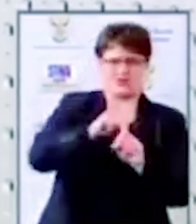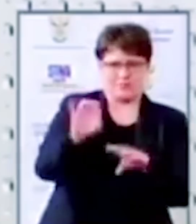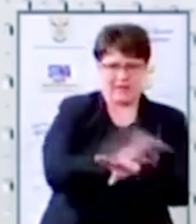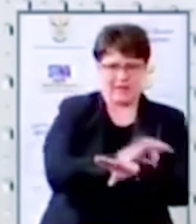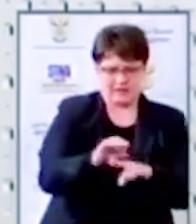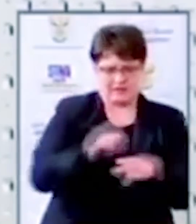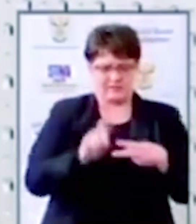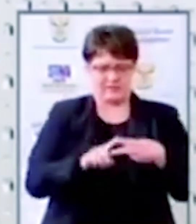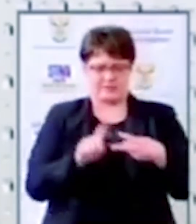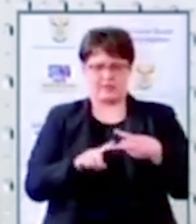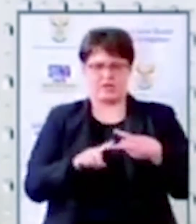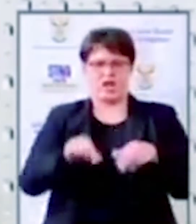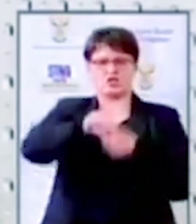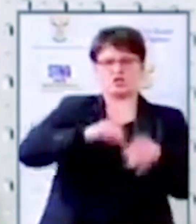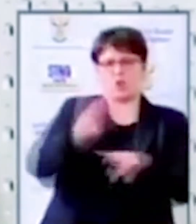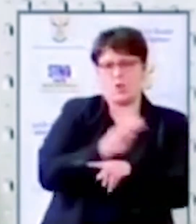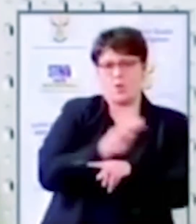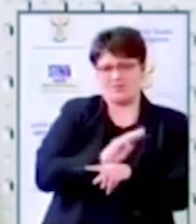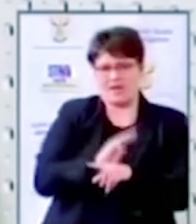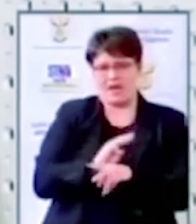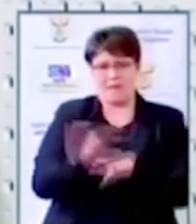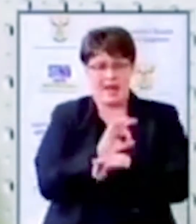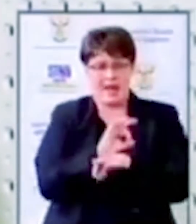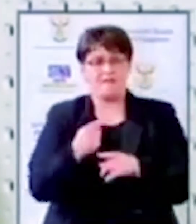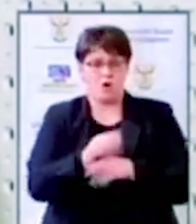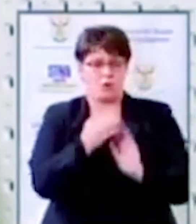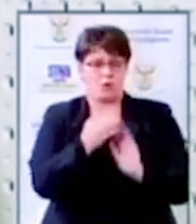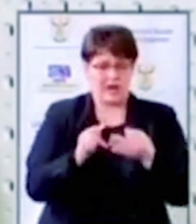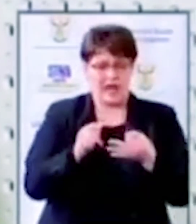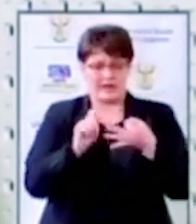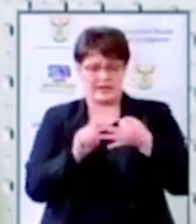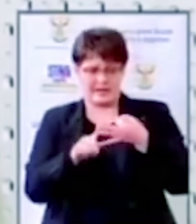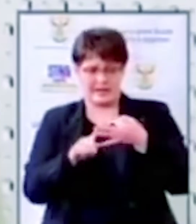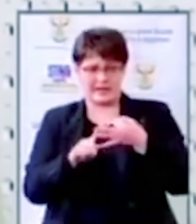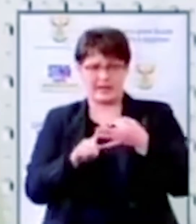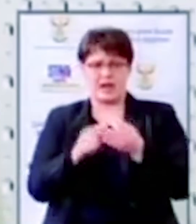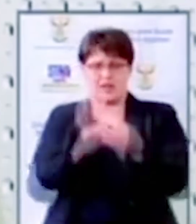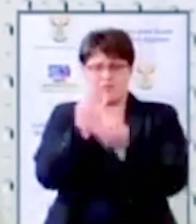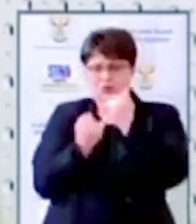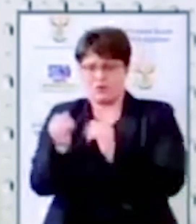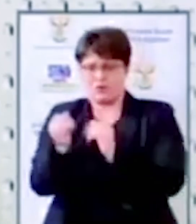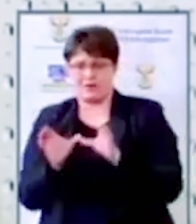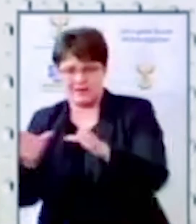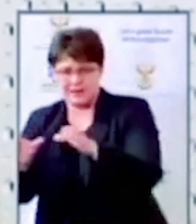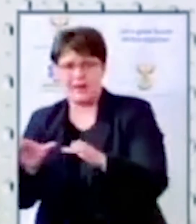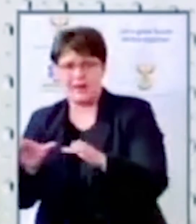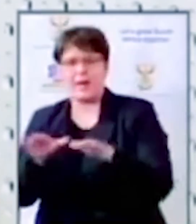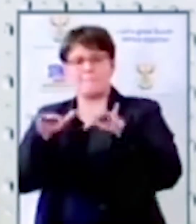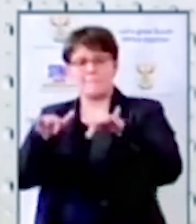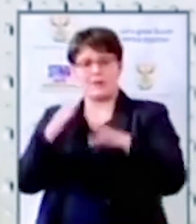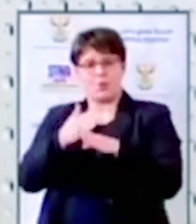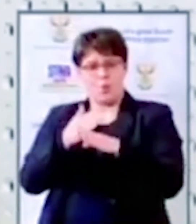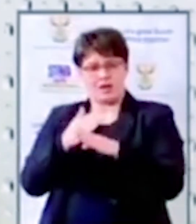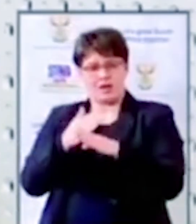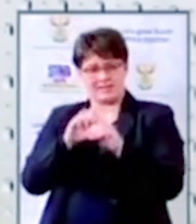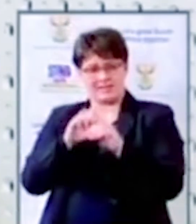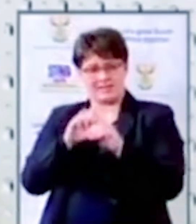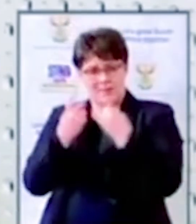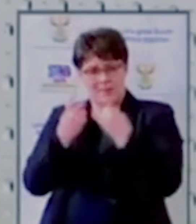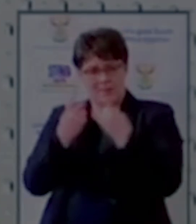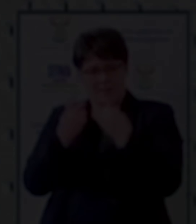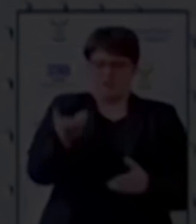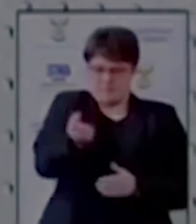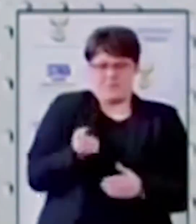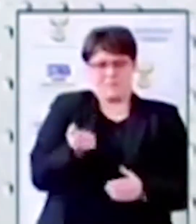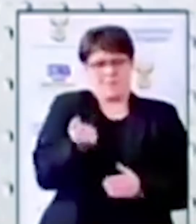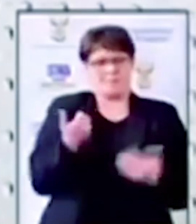welfare support for communities, and provision of quarantine sites by public works departments and responses in other